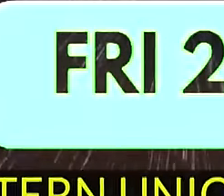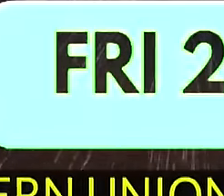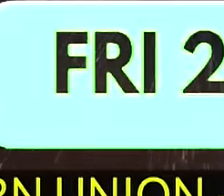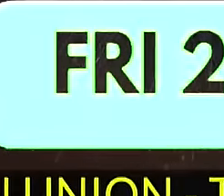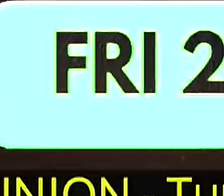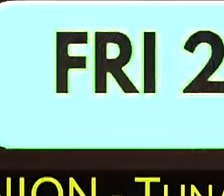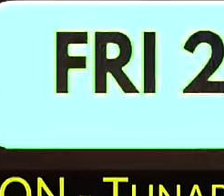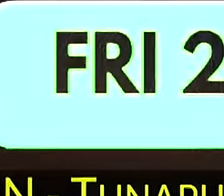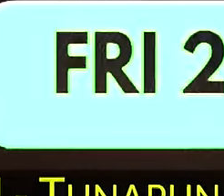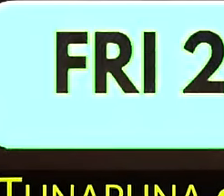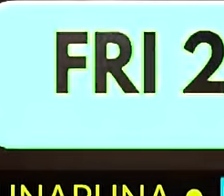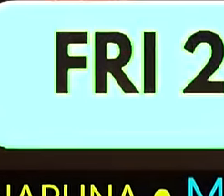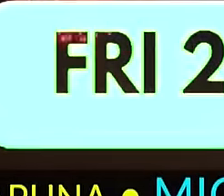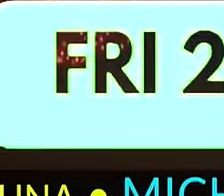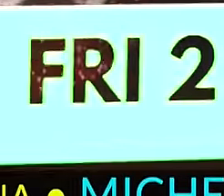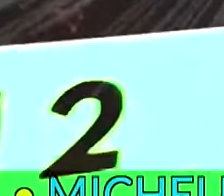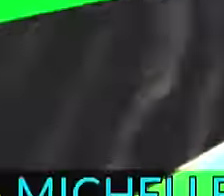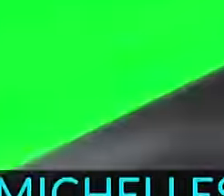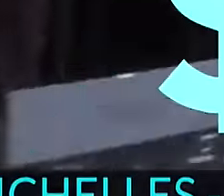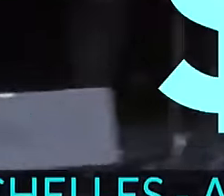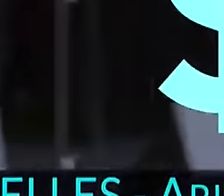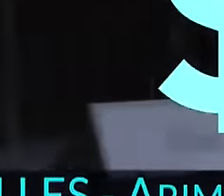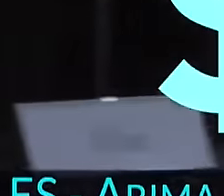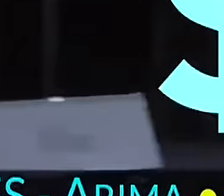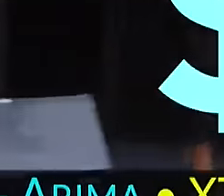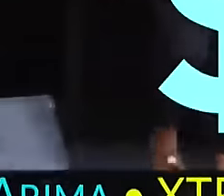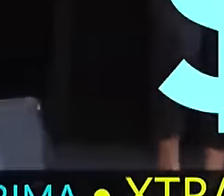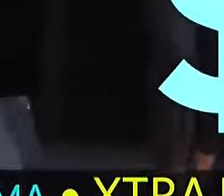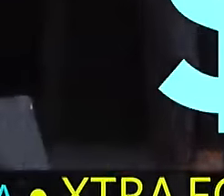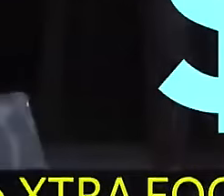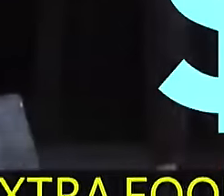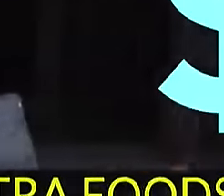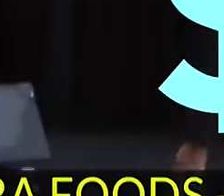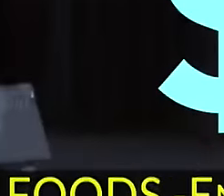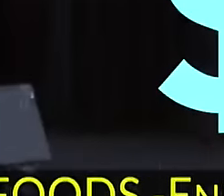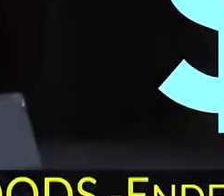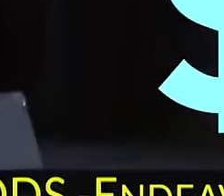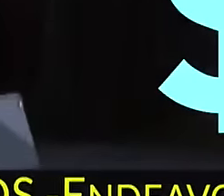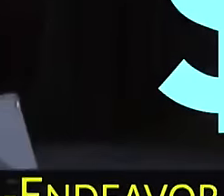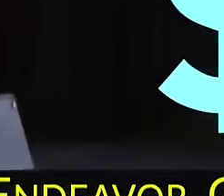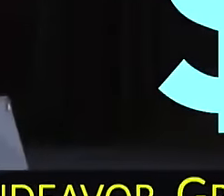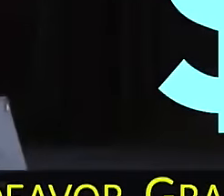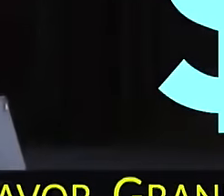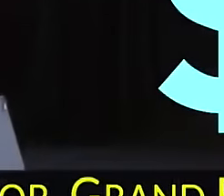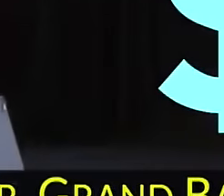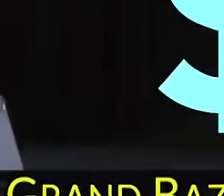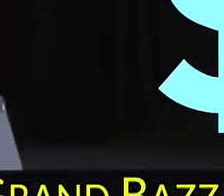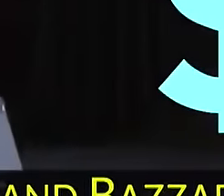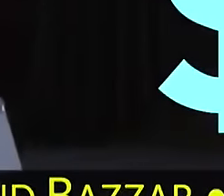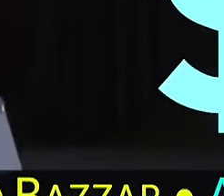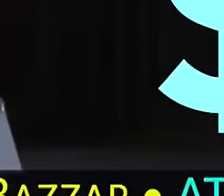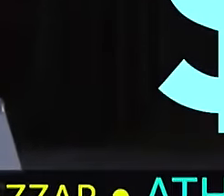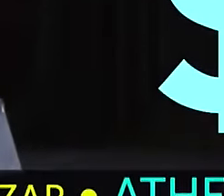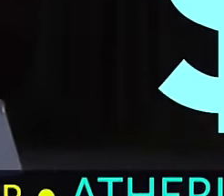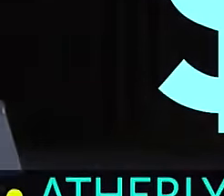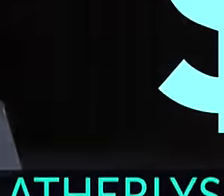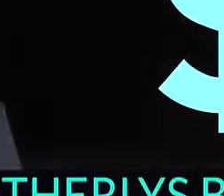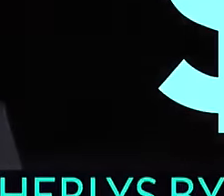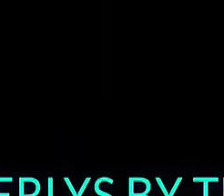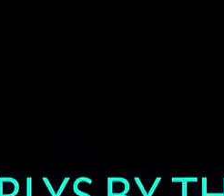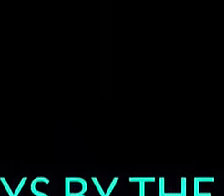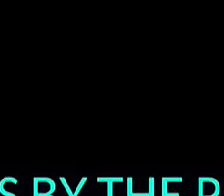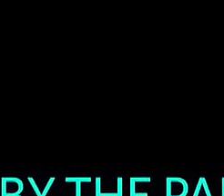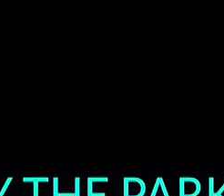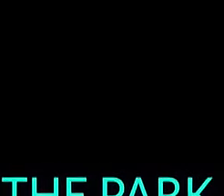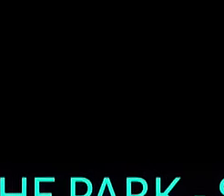Center of Excellence. Total entertainment from beginning to end. All tickets bought by Wednesday, 17th, cost $15 less. Get an extra discount